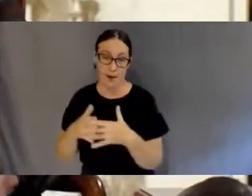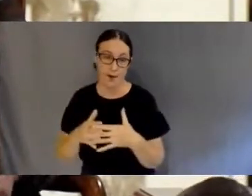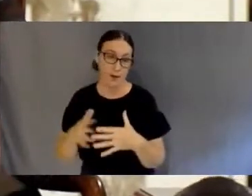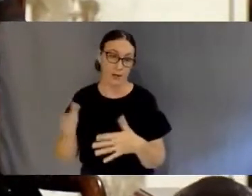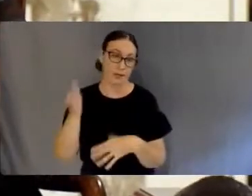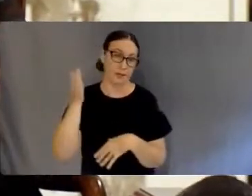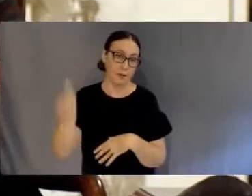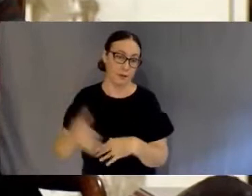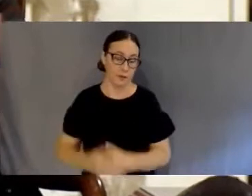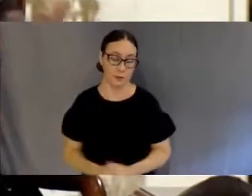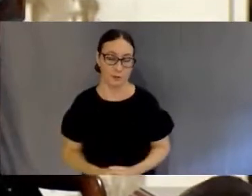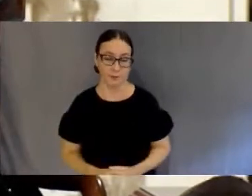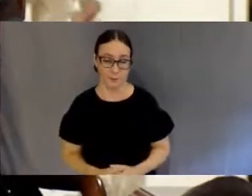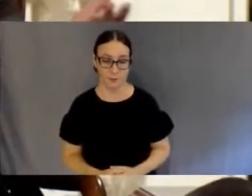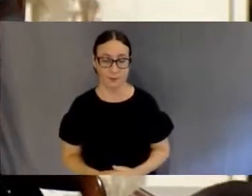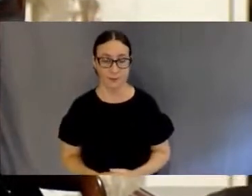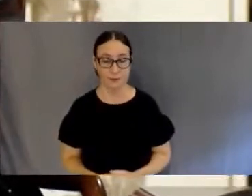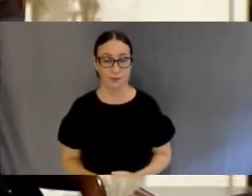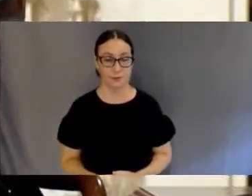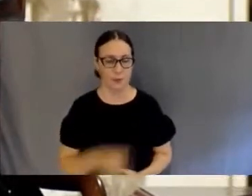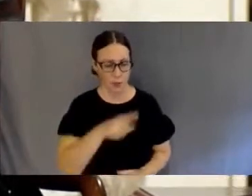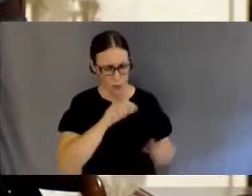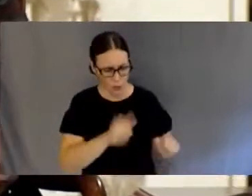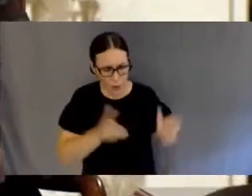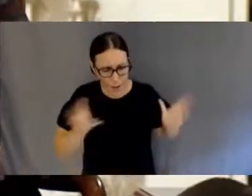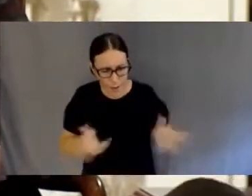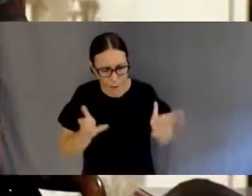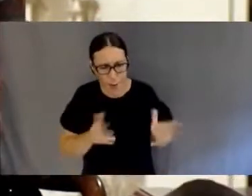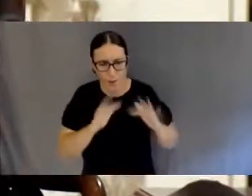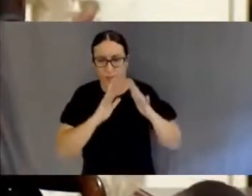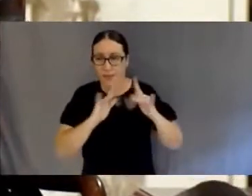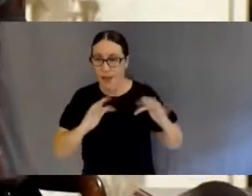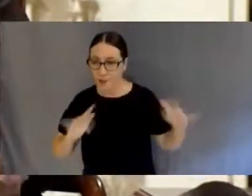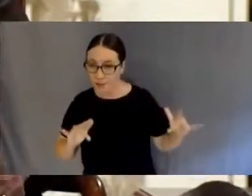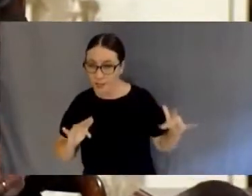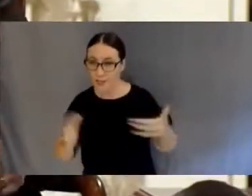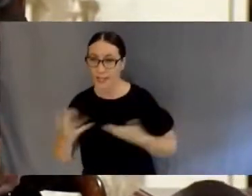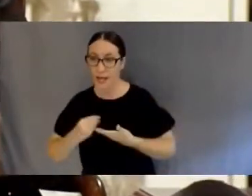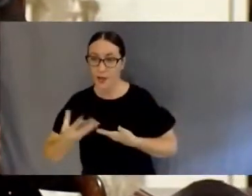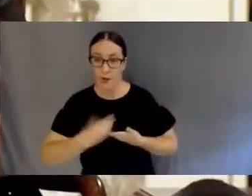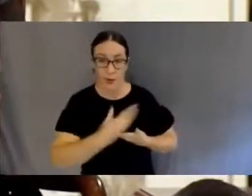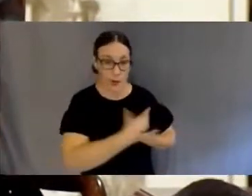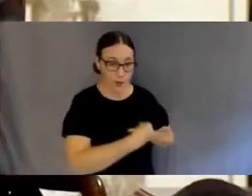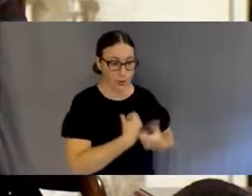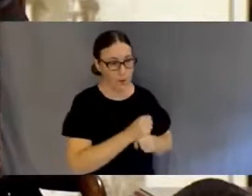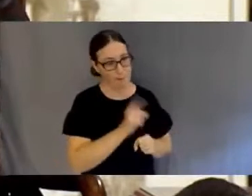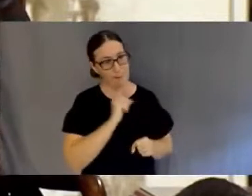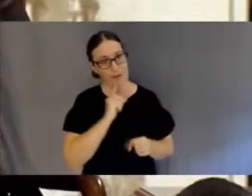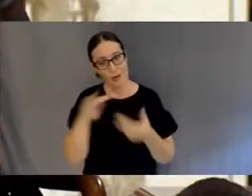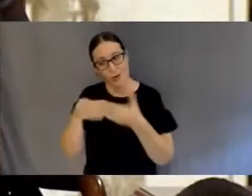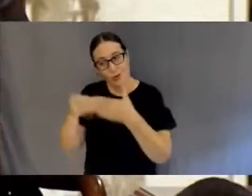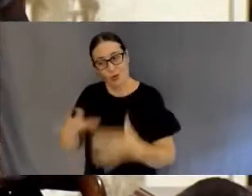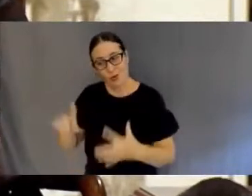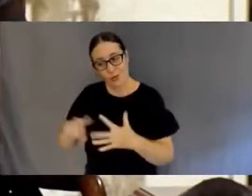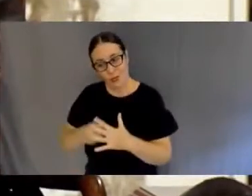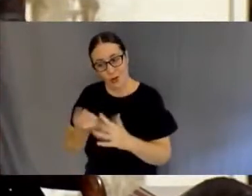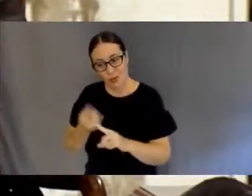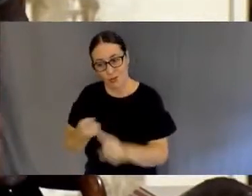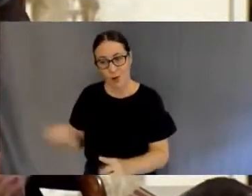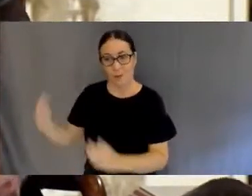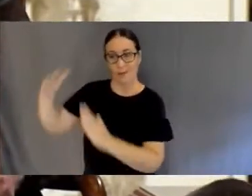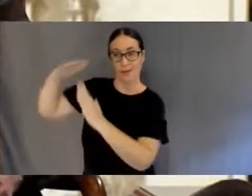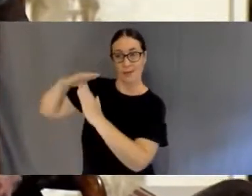today. You can promote diversity and inclusion, making sure that leadership starts from the top and that